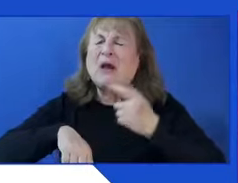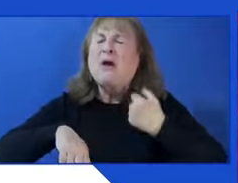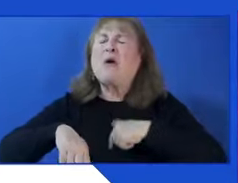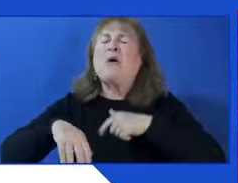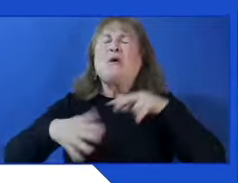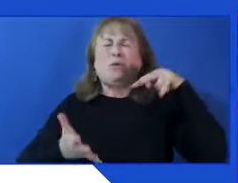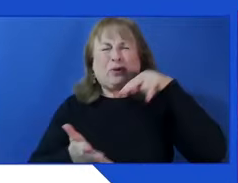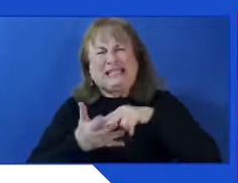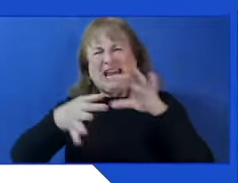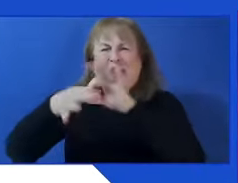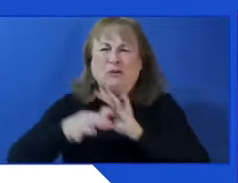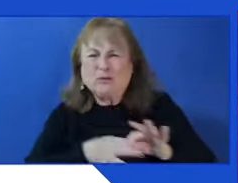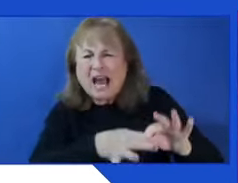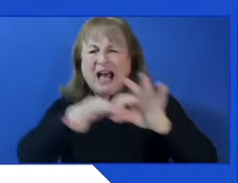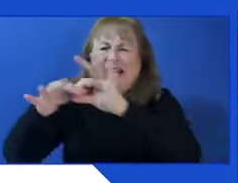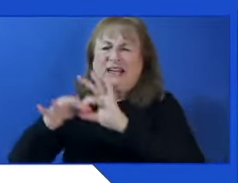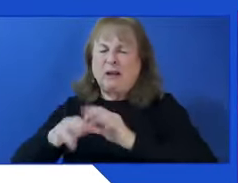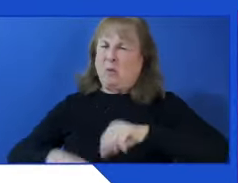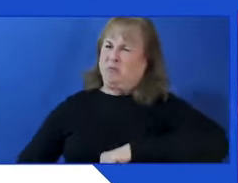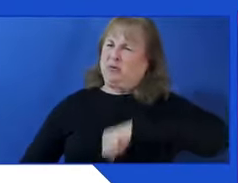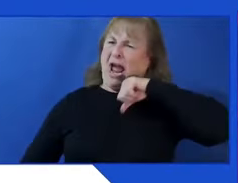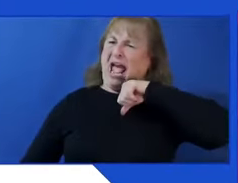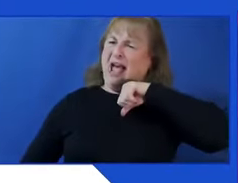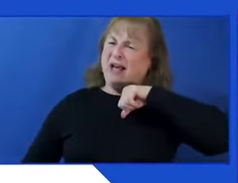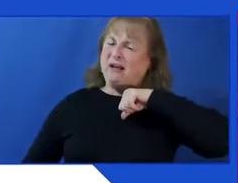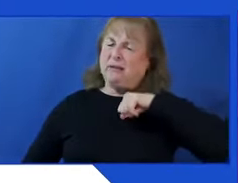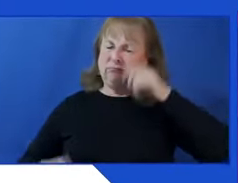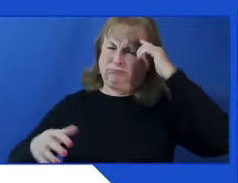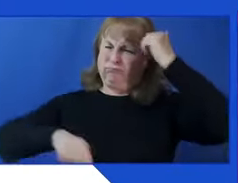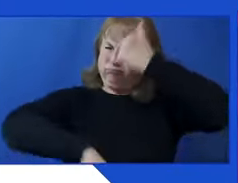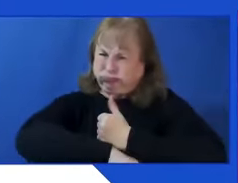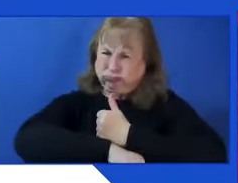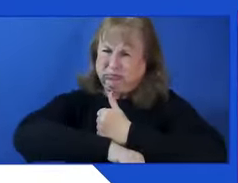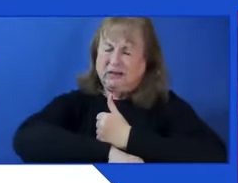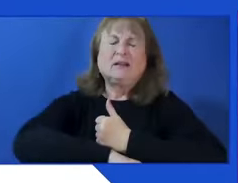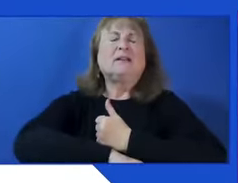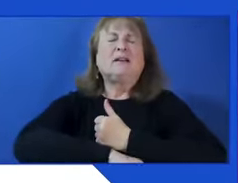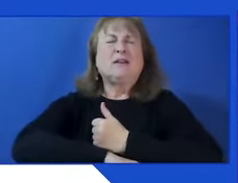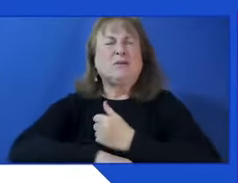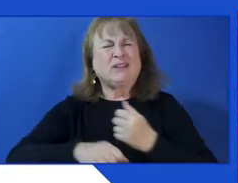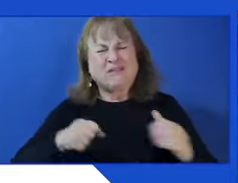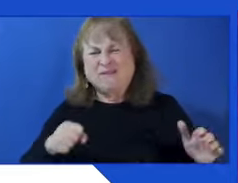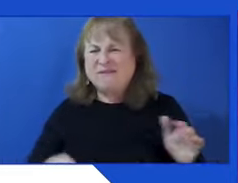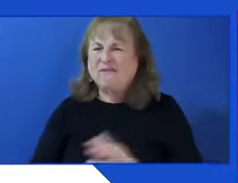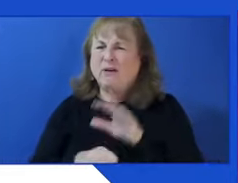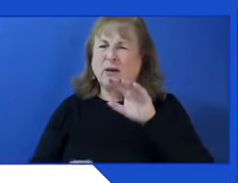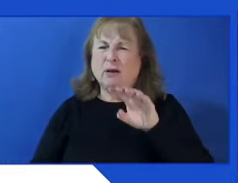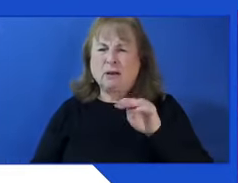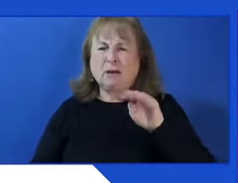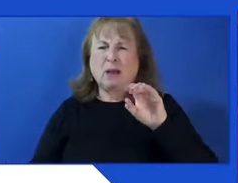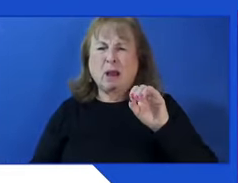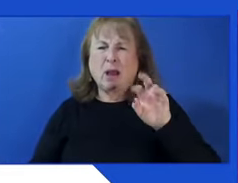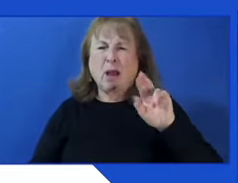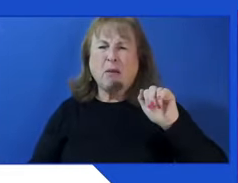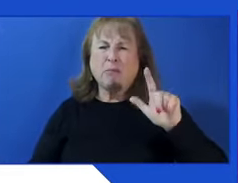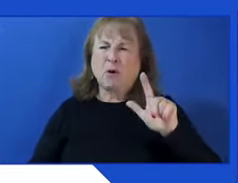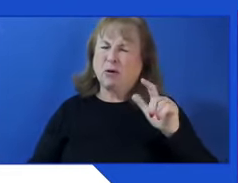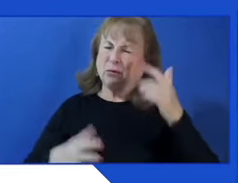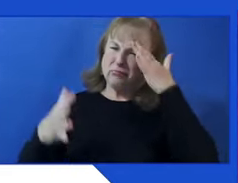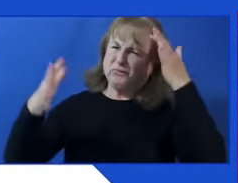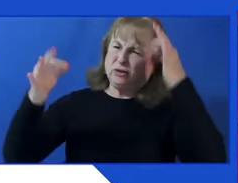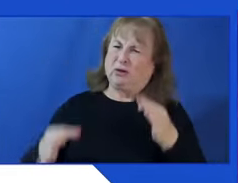we stand united, proud, resolute, with absolute moral certitude in our